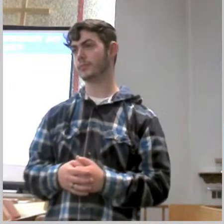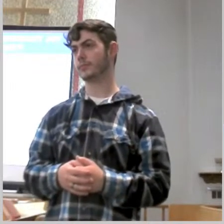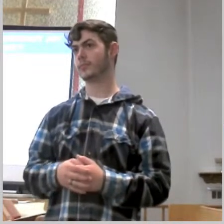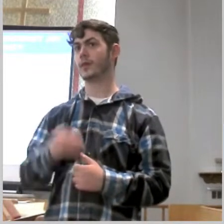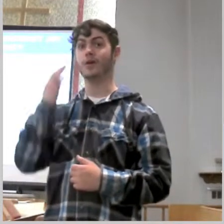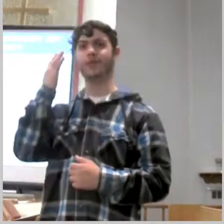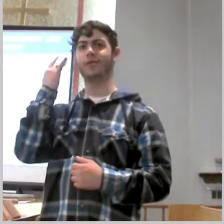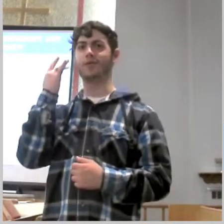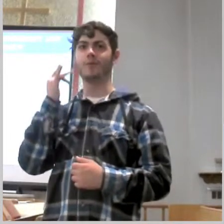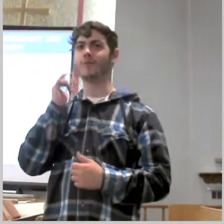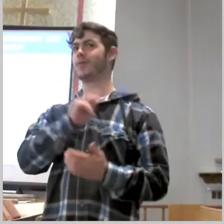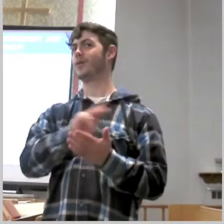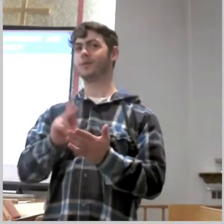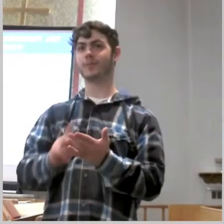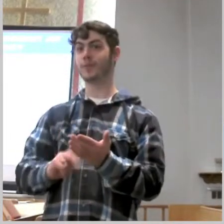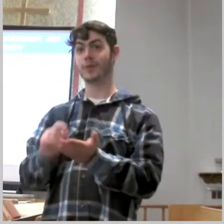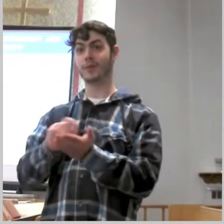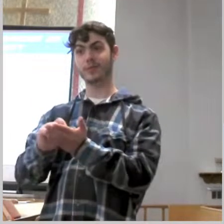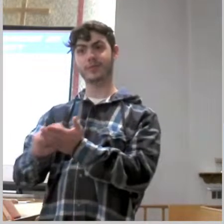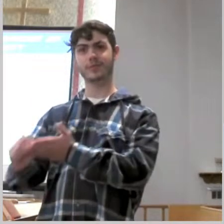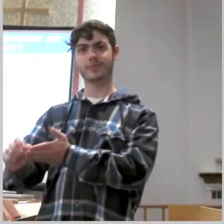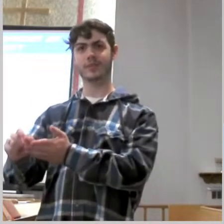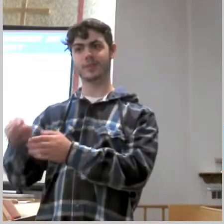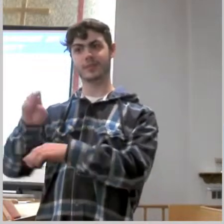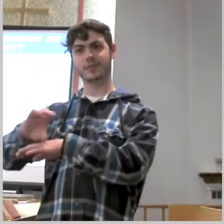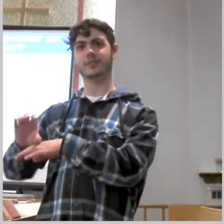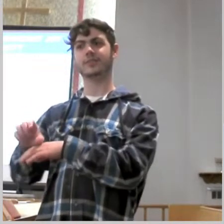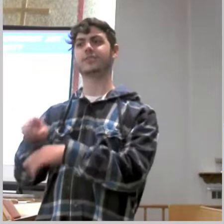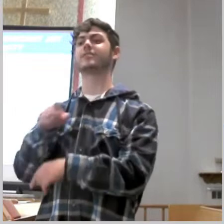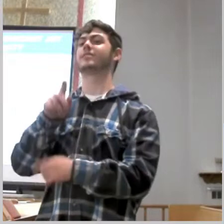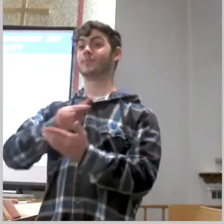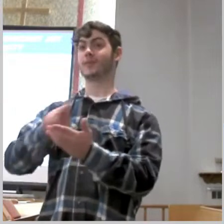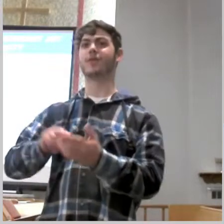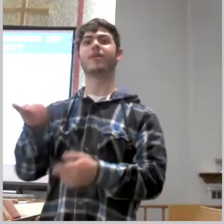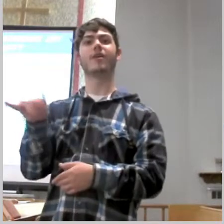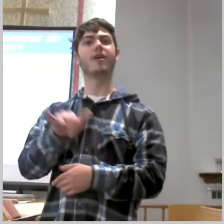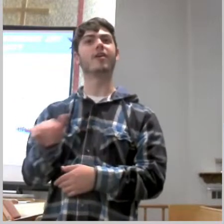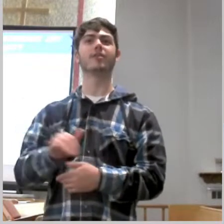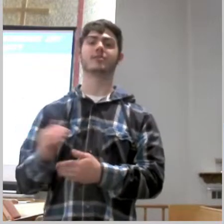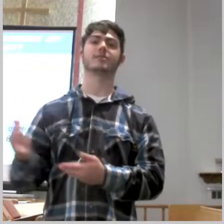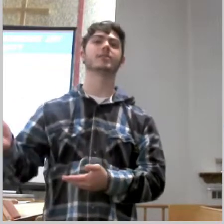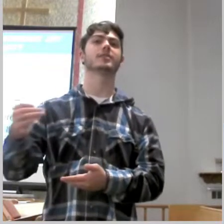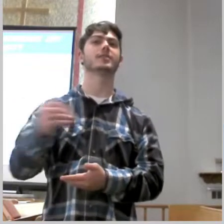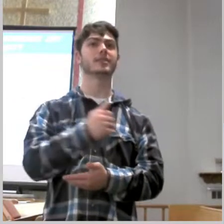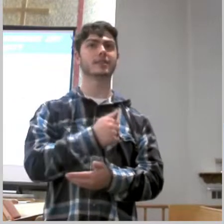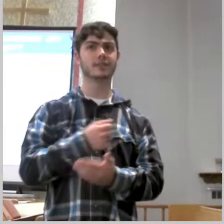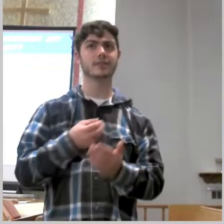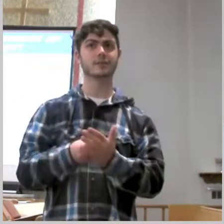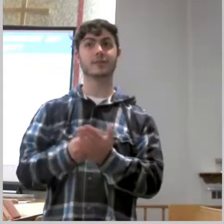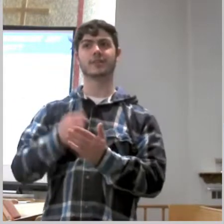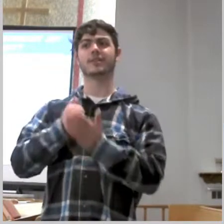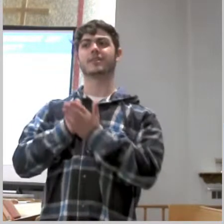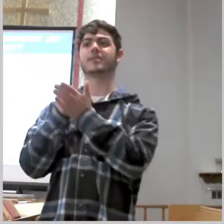the capital campaign too, right then and there. And so he's encouraging them with this example of the Macedonian